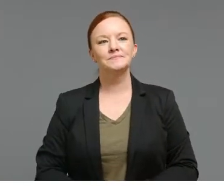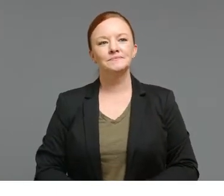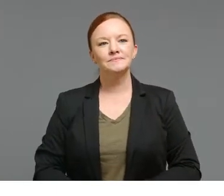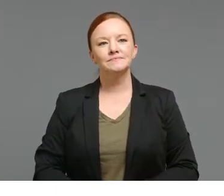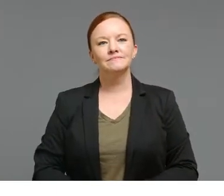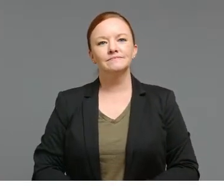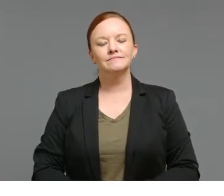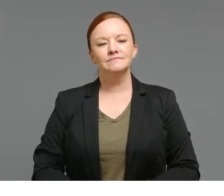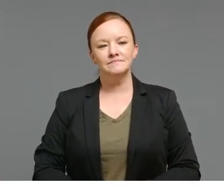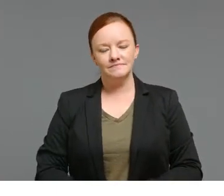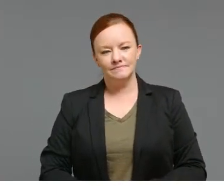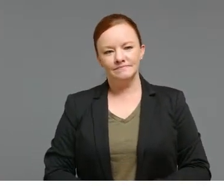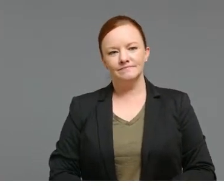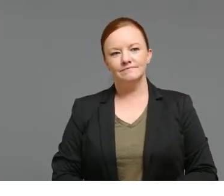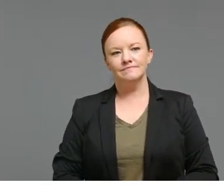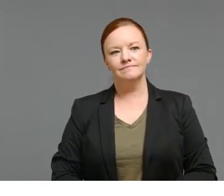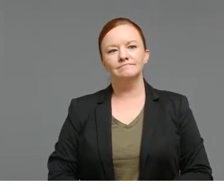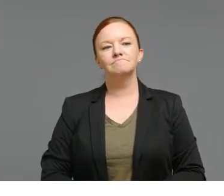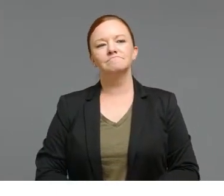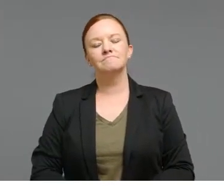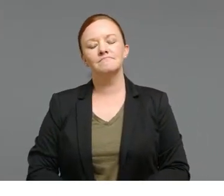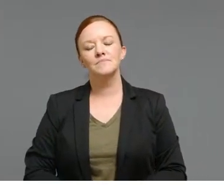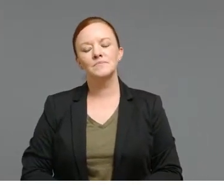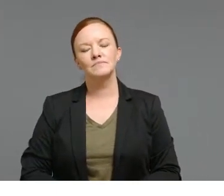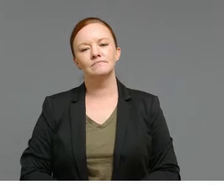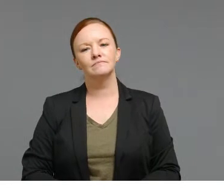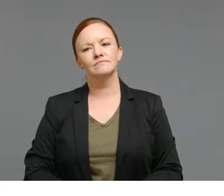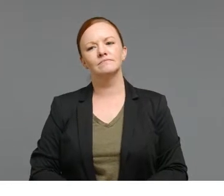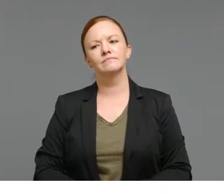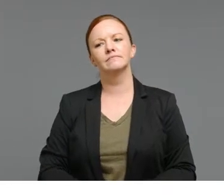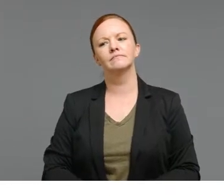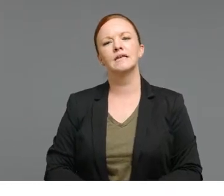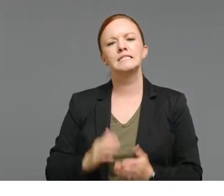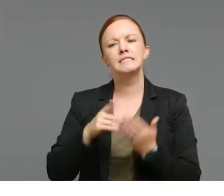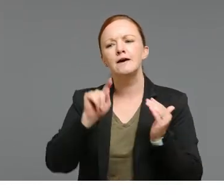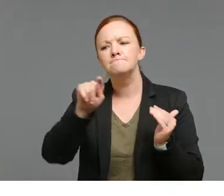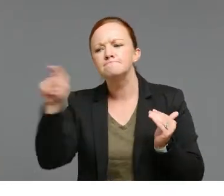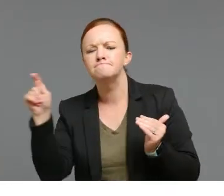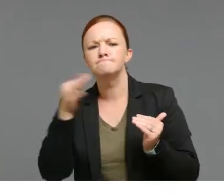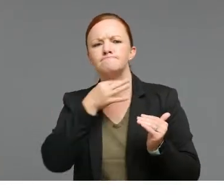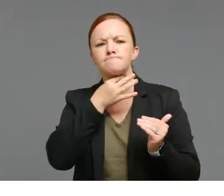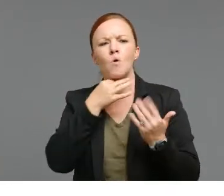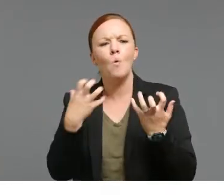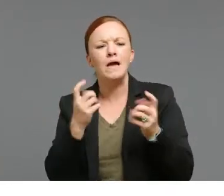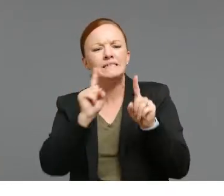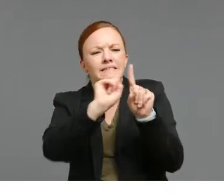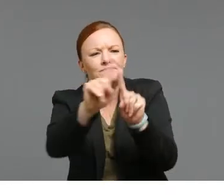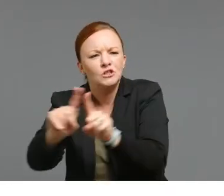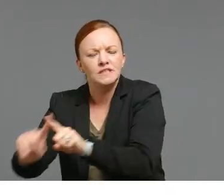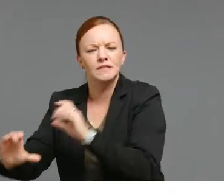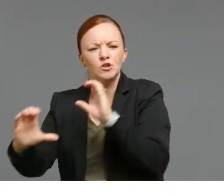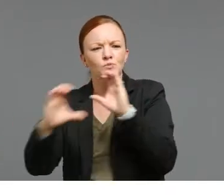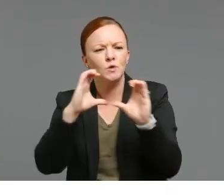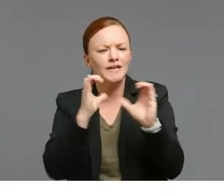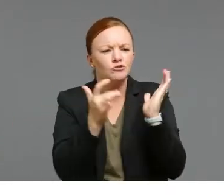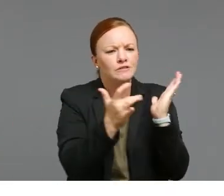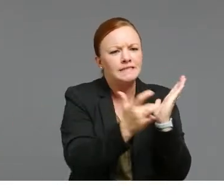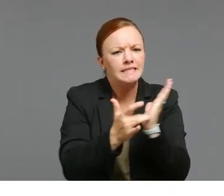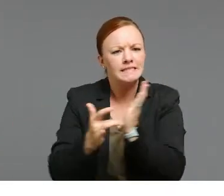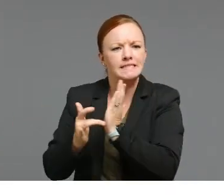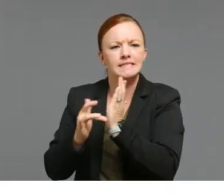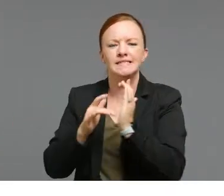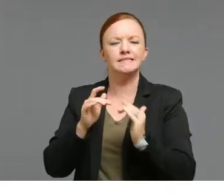We've been asked for some different types of communication tools as we've been